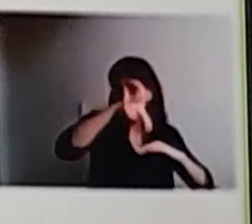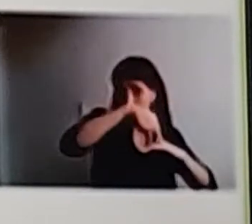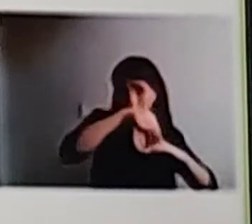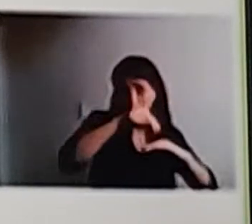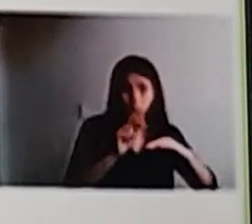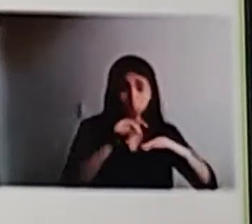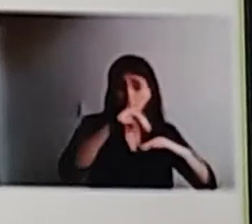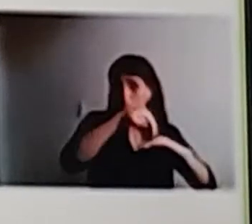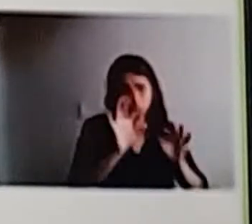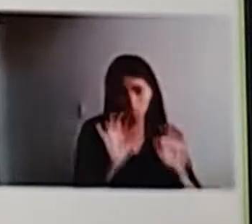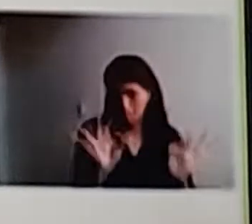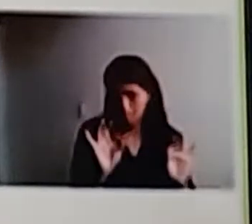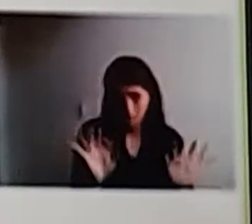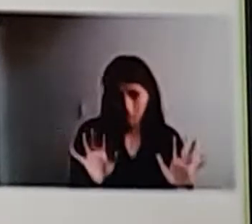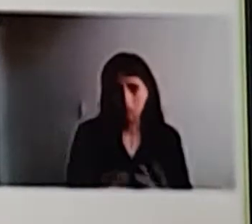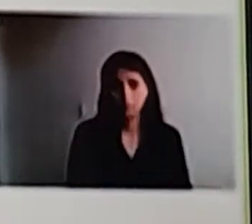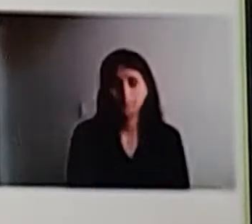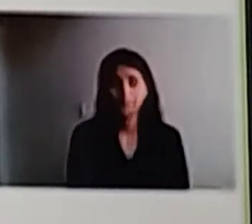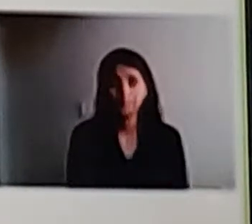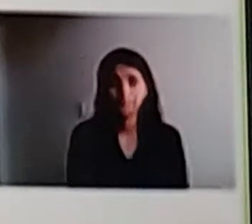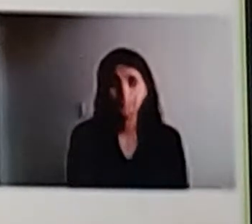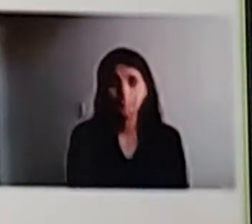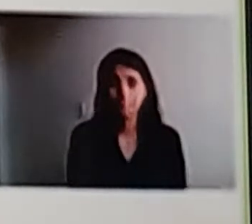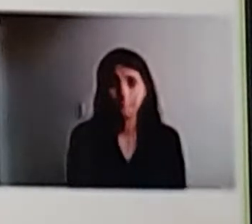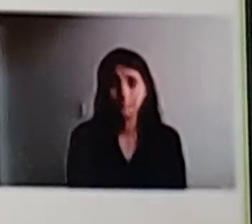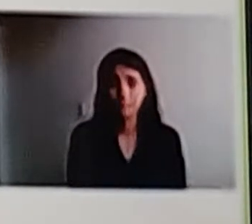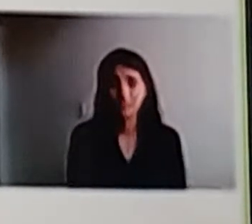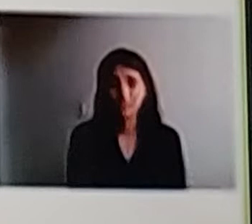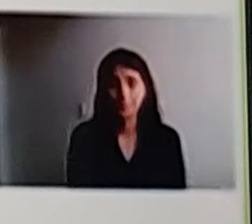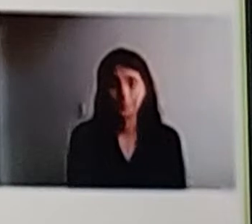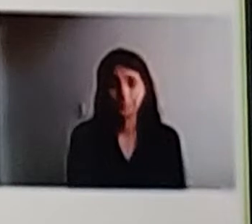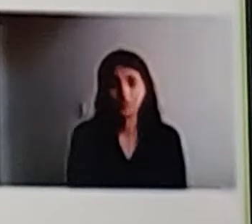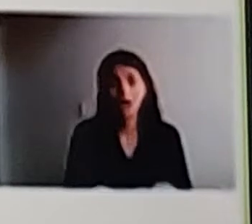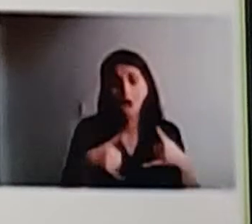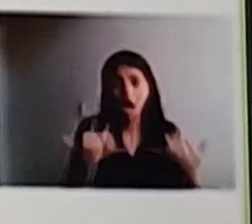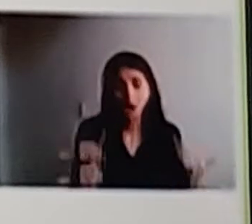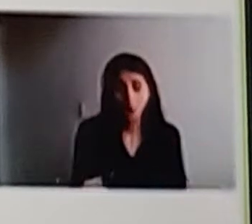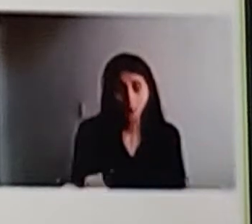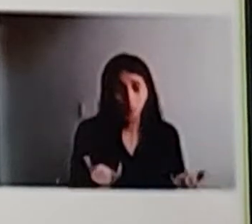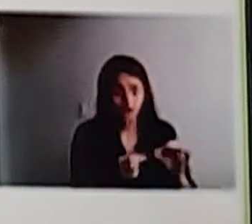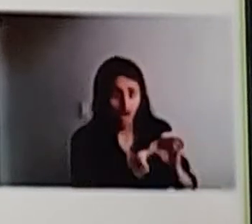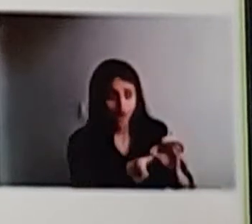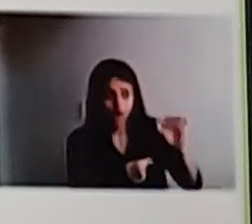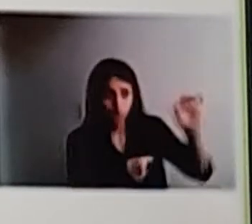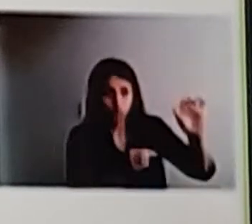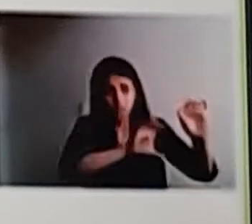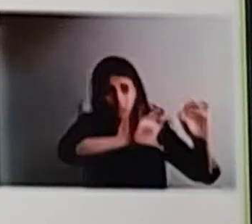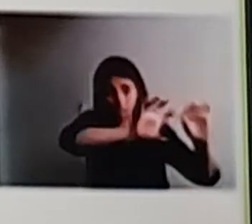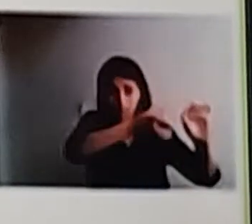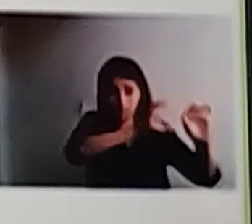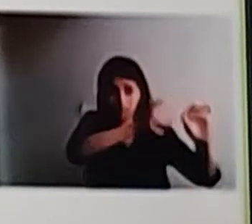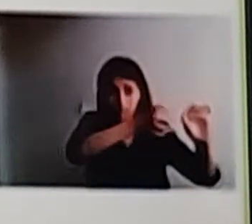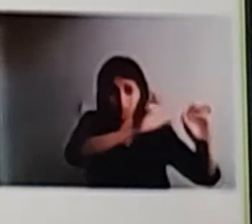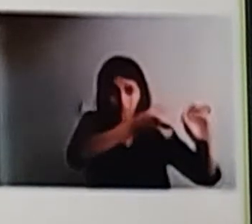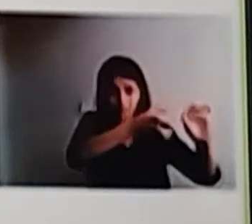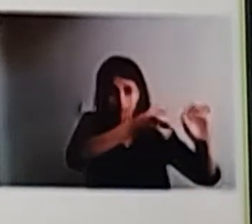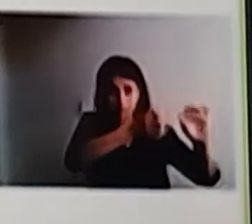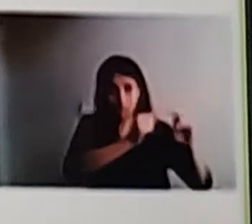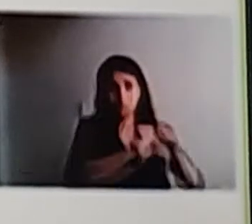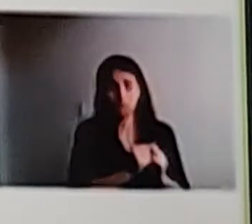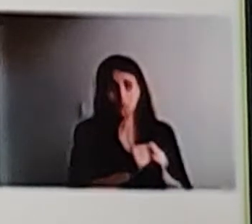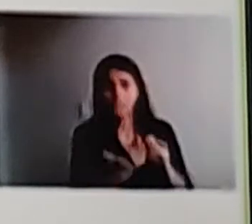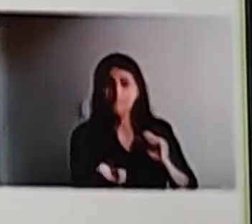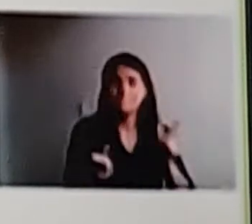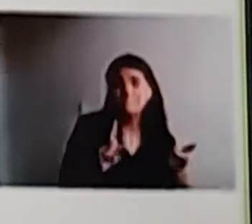key to open the door is between 95 to 105 centimeters. So this is the height of the